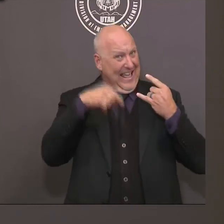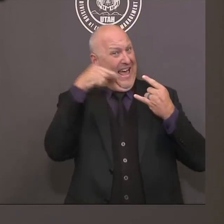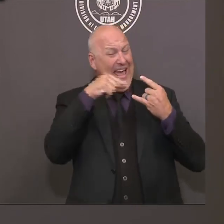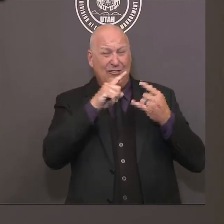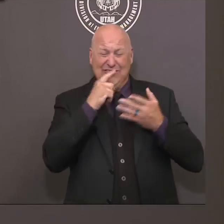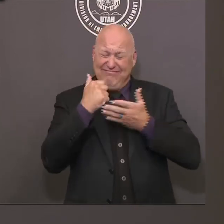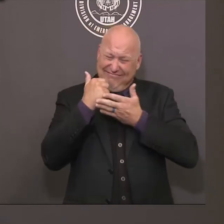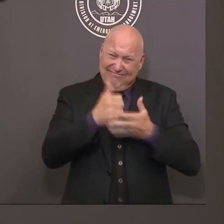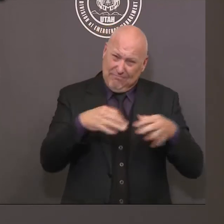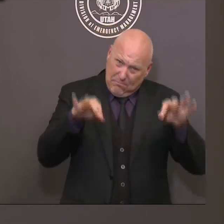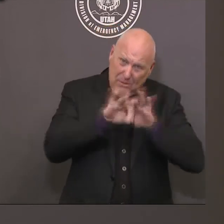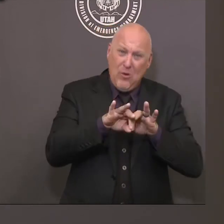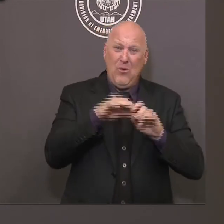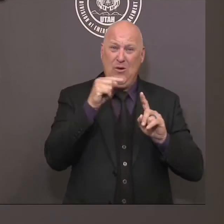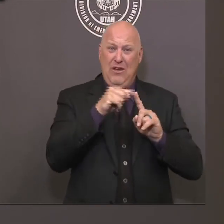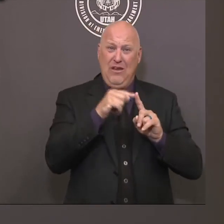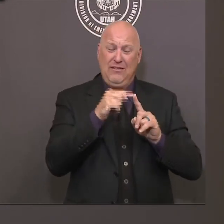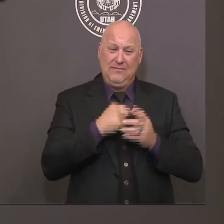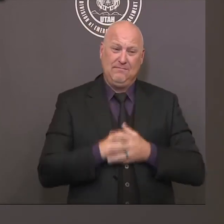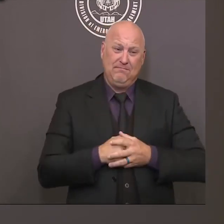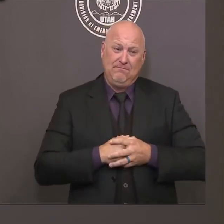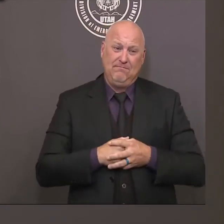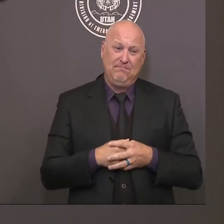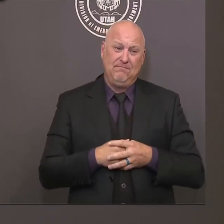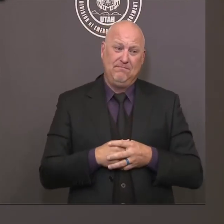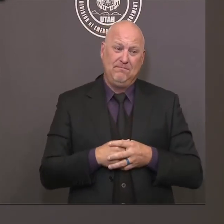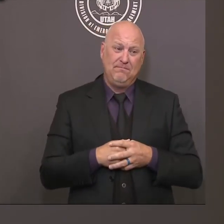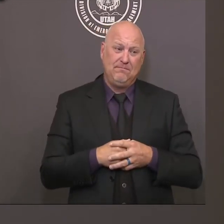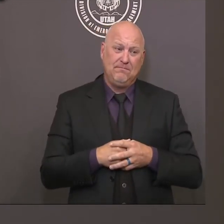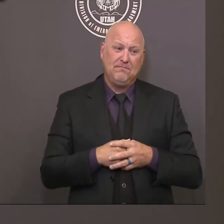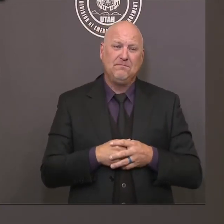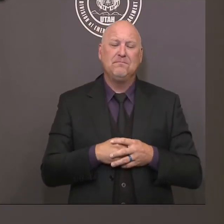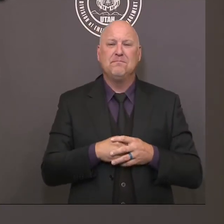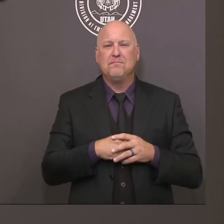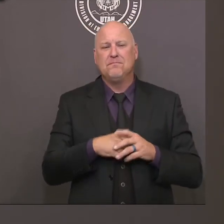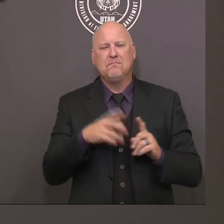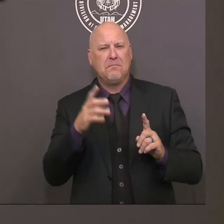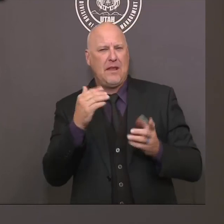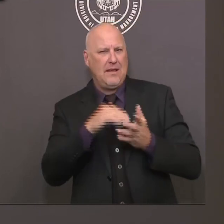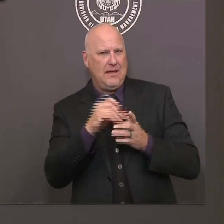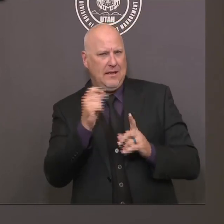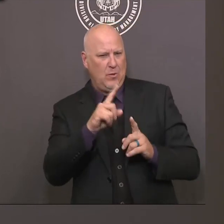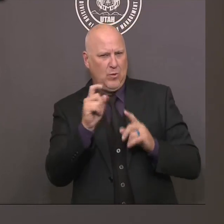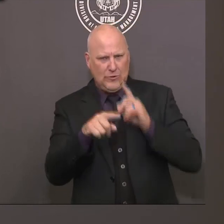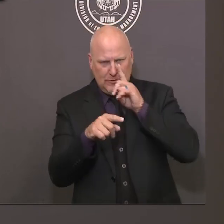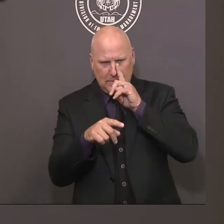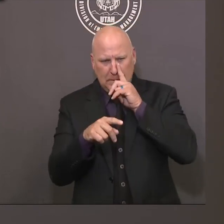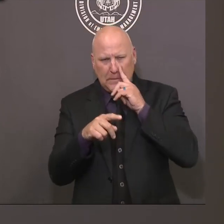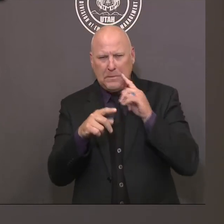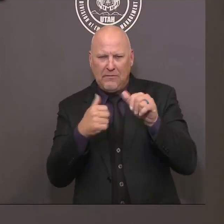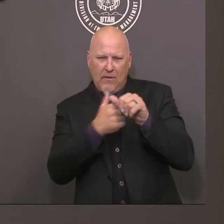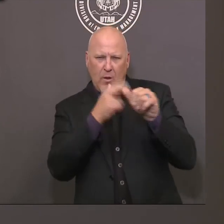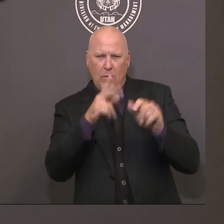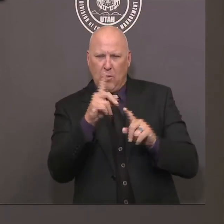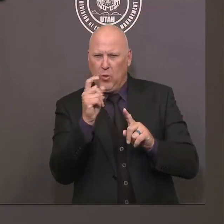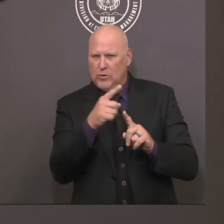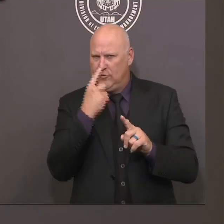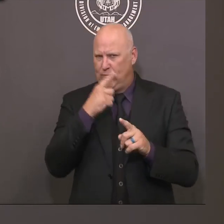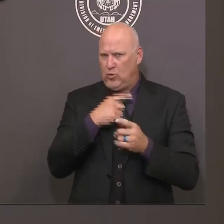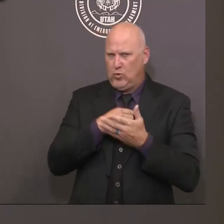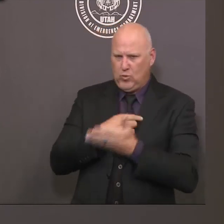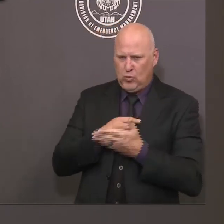another one of those things I get by email, which is basically talking about, we unfortunately had another 4 deaths